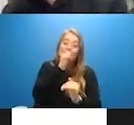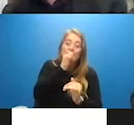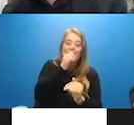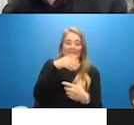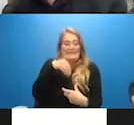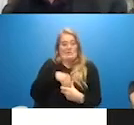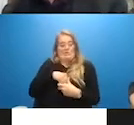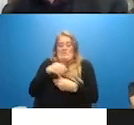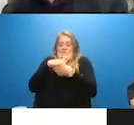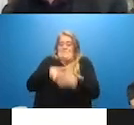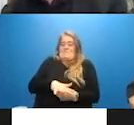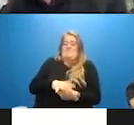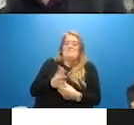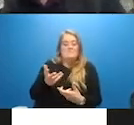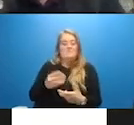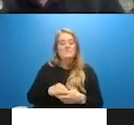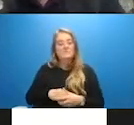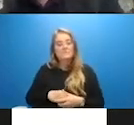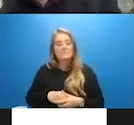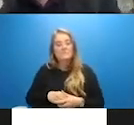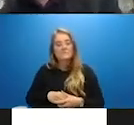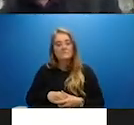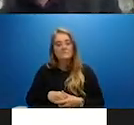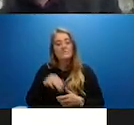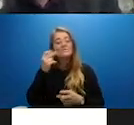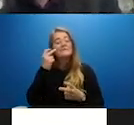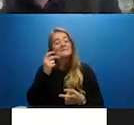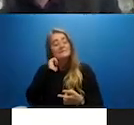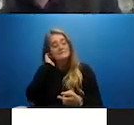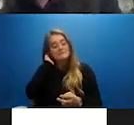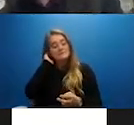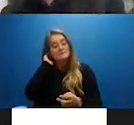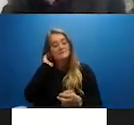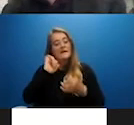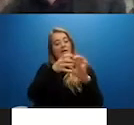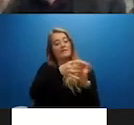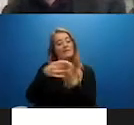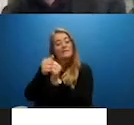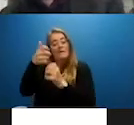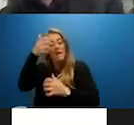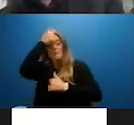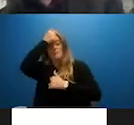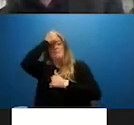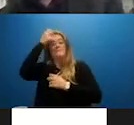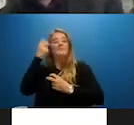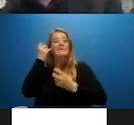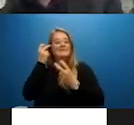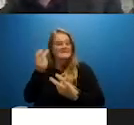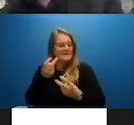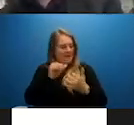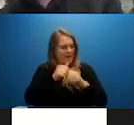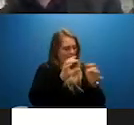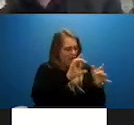oppression. And you can see the link to colonization. If you can see the chain, then we're not talking about a